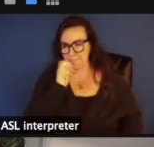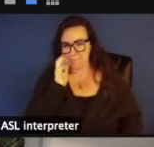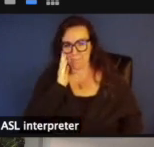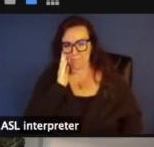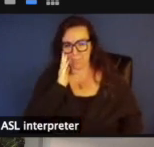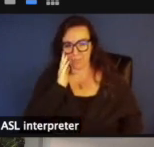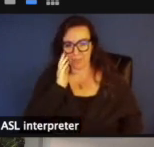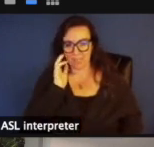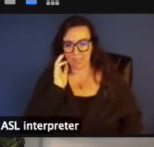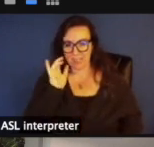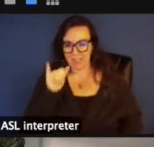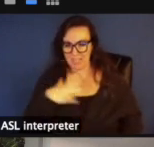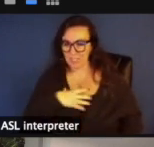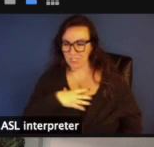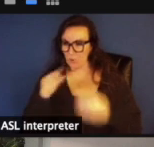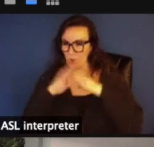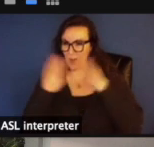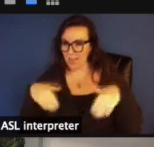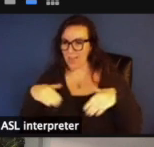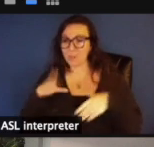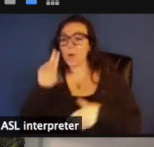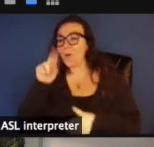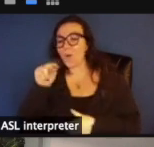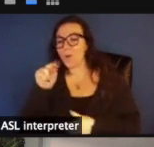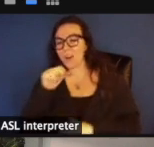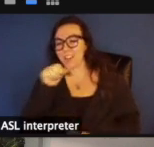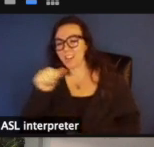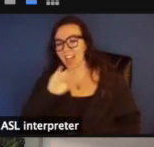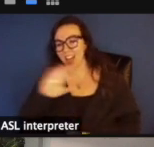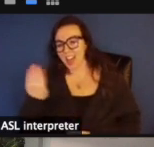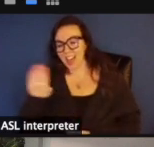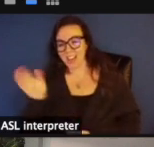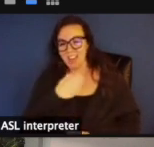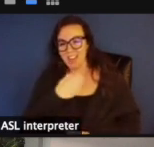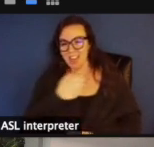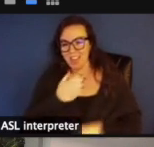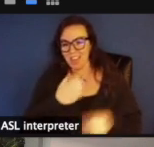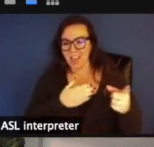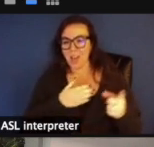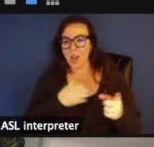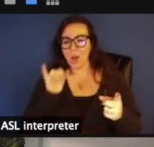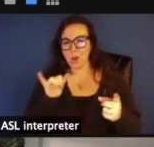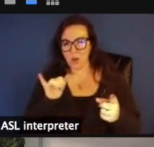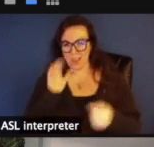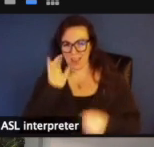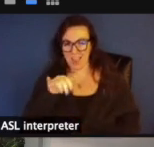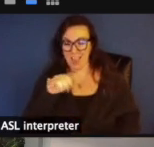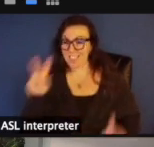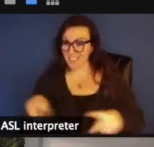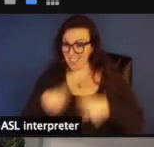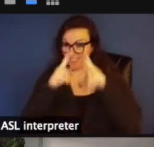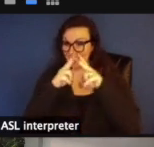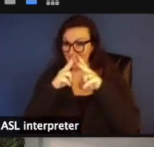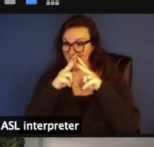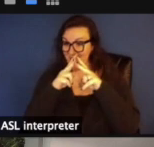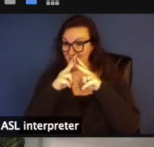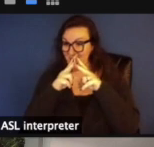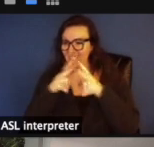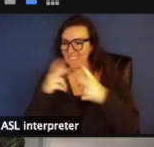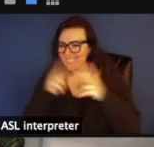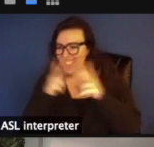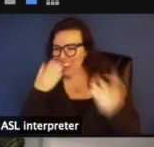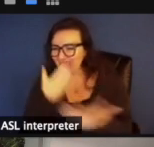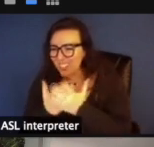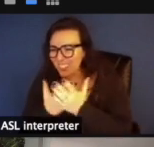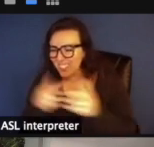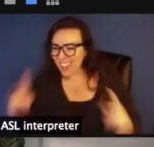that's the White House. Not the right, you said the left. Oh, left. Oh, that's the Eiffel Tower. Very good. Yeah, that's the Eiffel